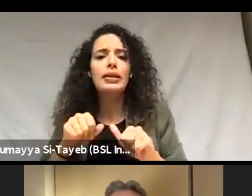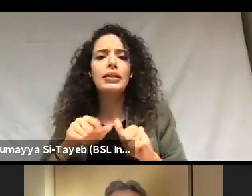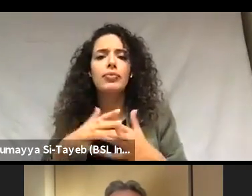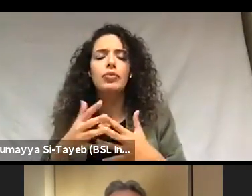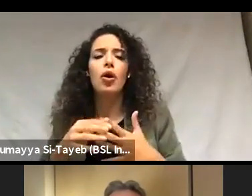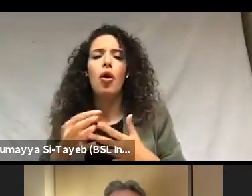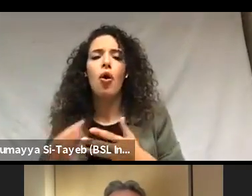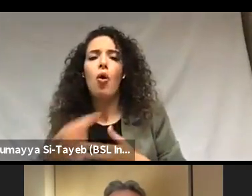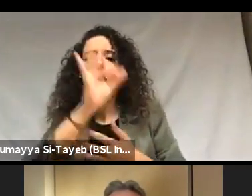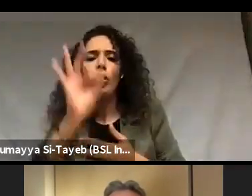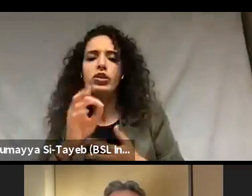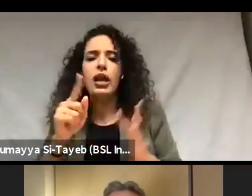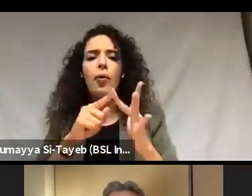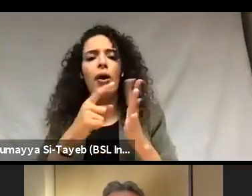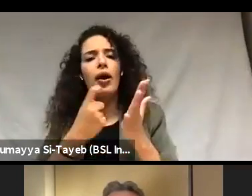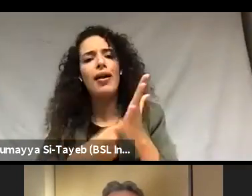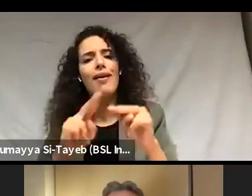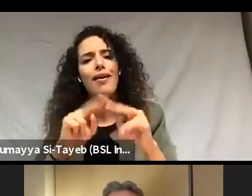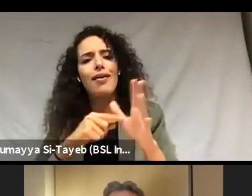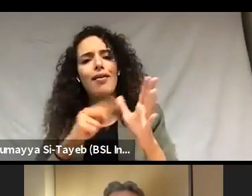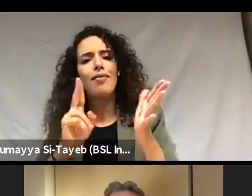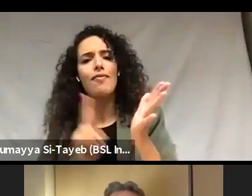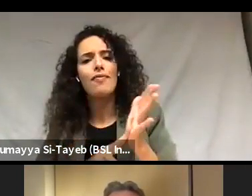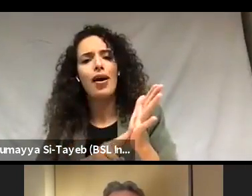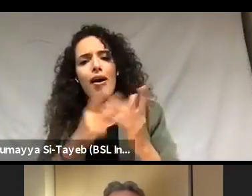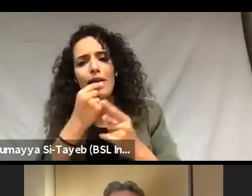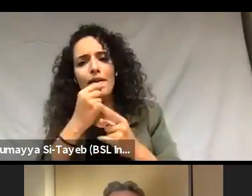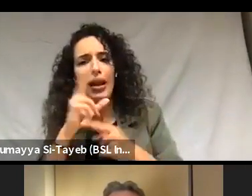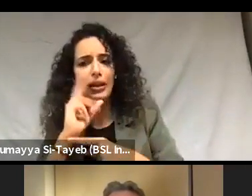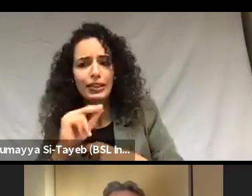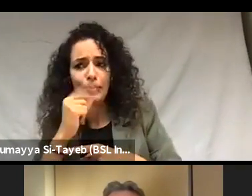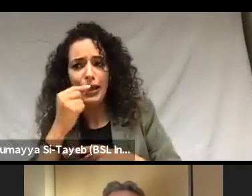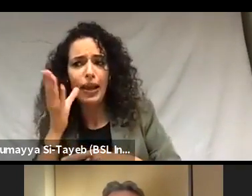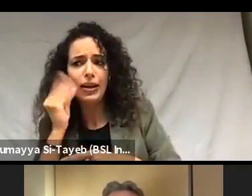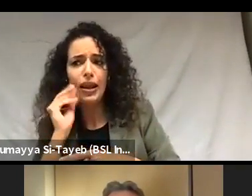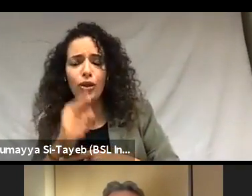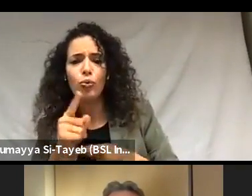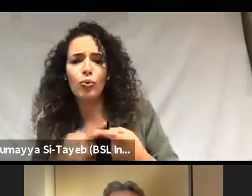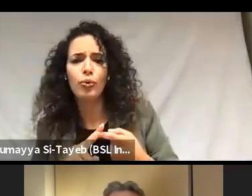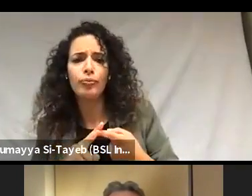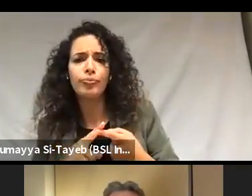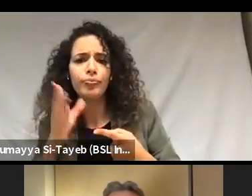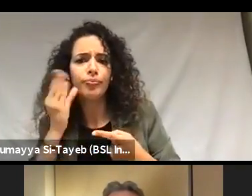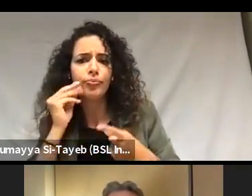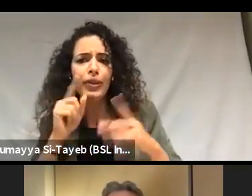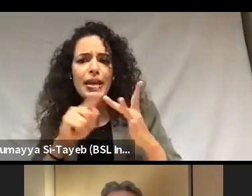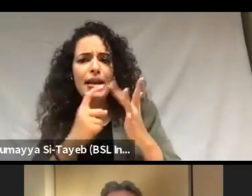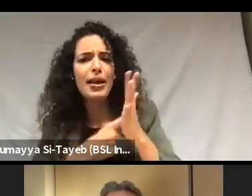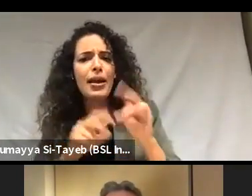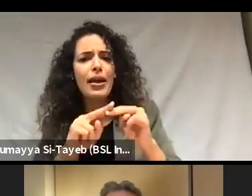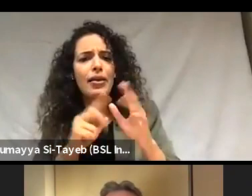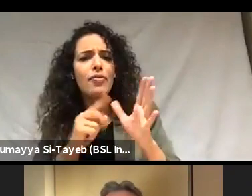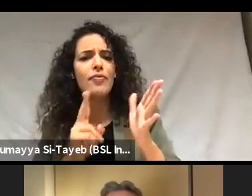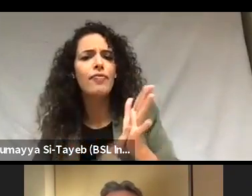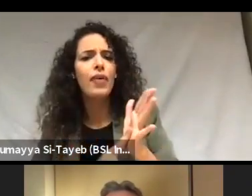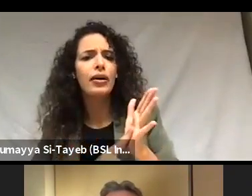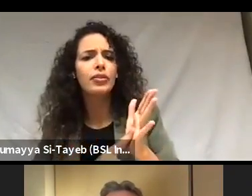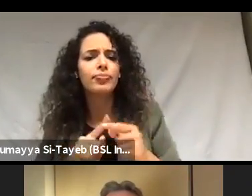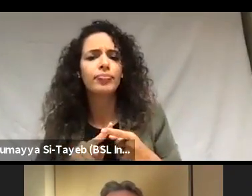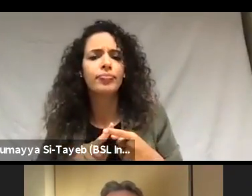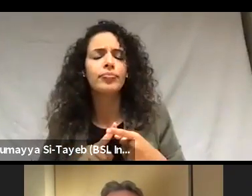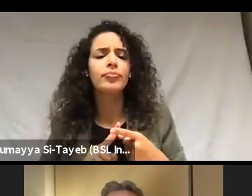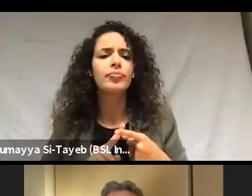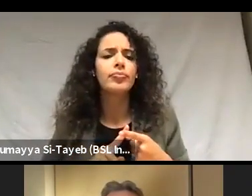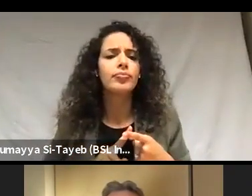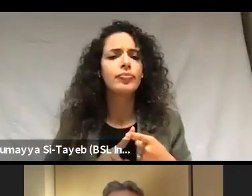do you want to put your question? Can you speak? Can we hear you or not? Let's hear. Irfan? No, I think if you put the question, John,